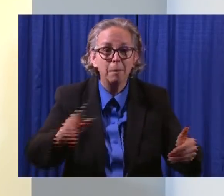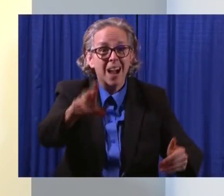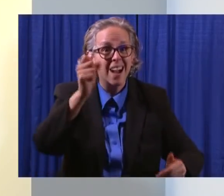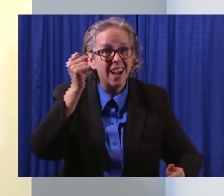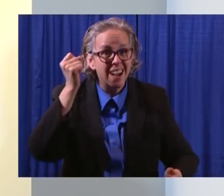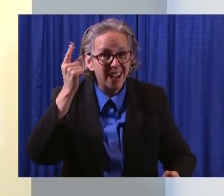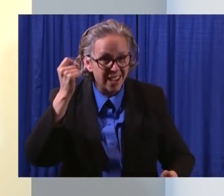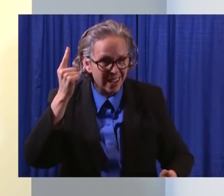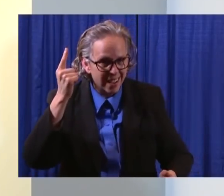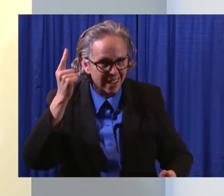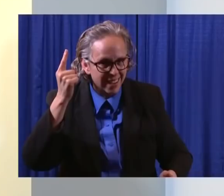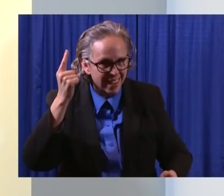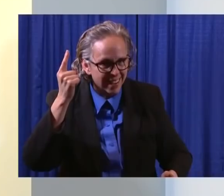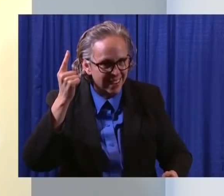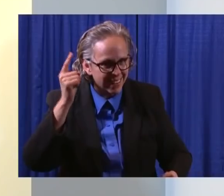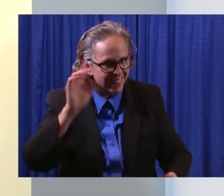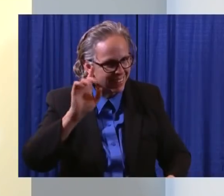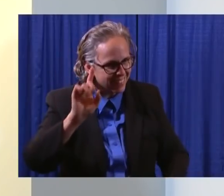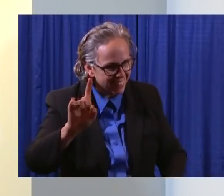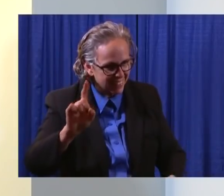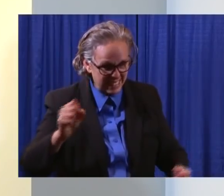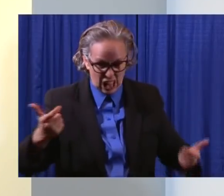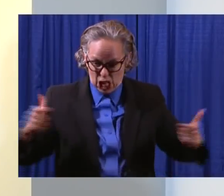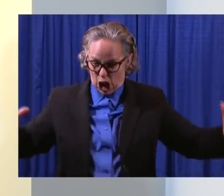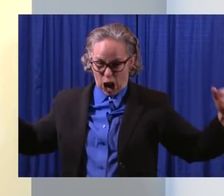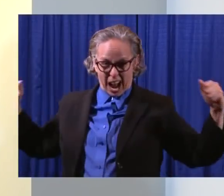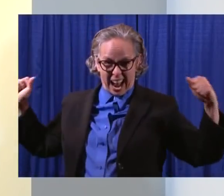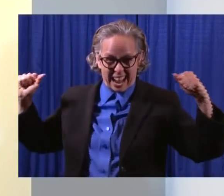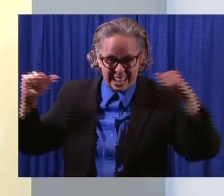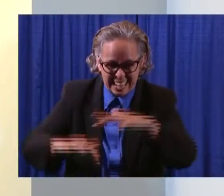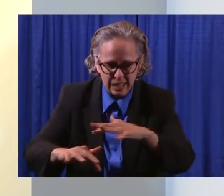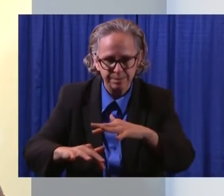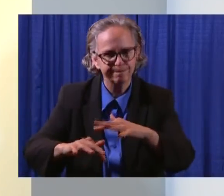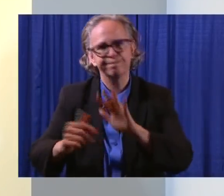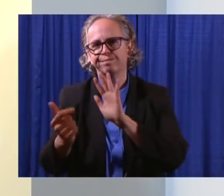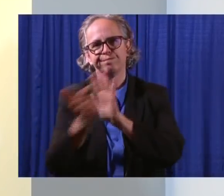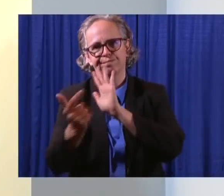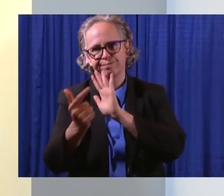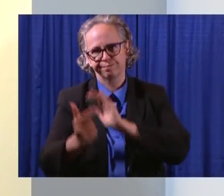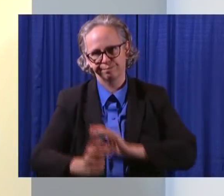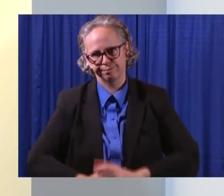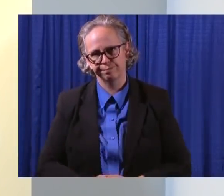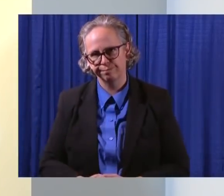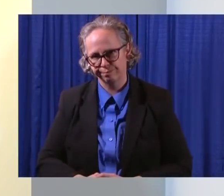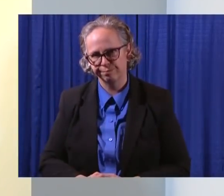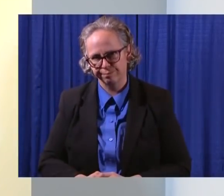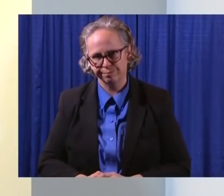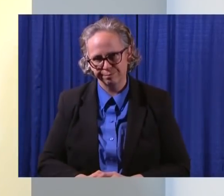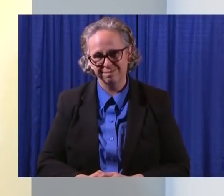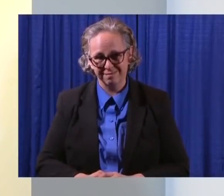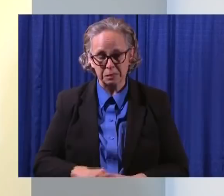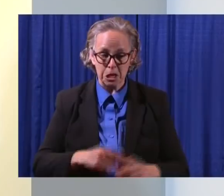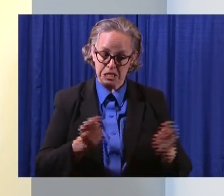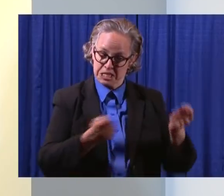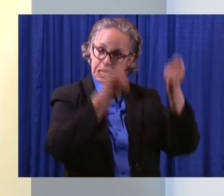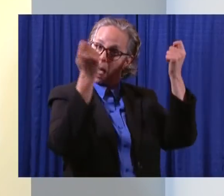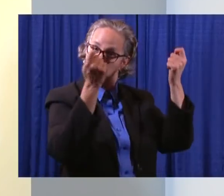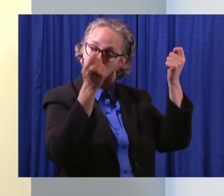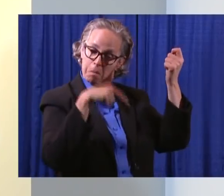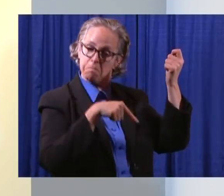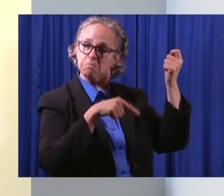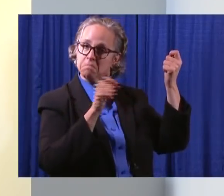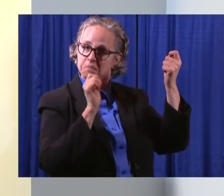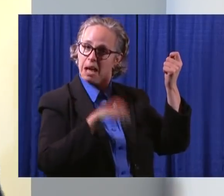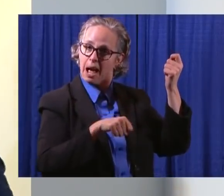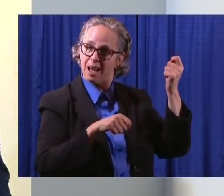not encouraging is the large gatherings. There are ways that we can celebrate without gathering too closely together.